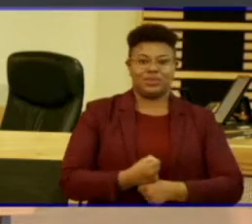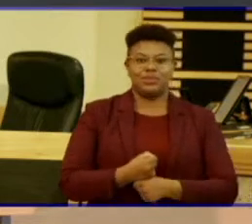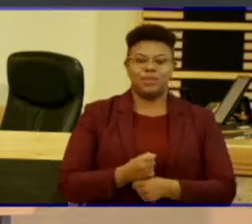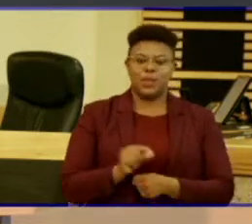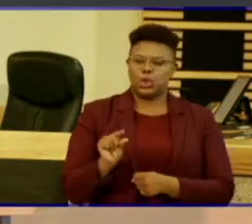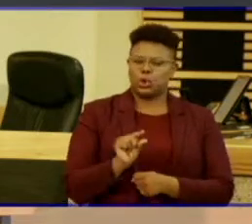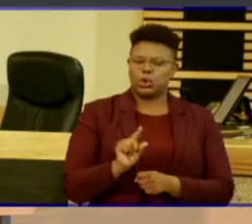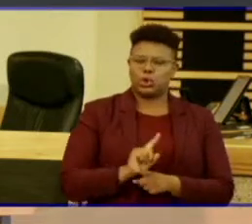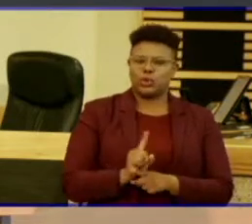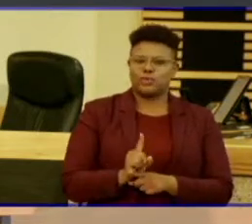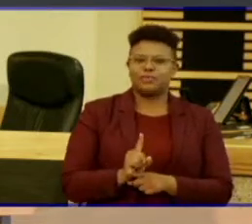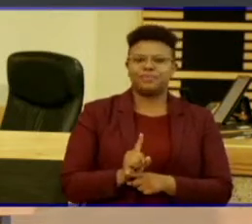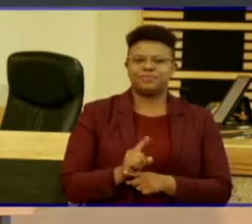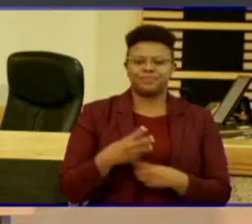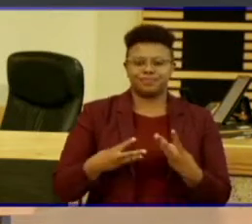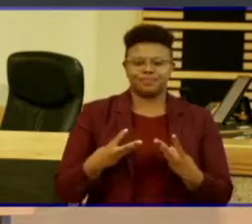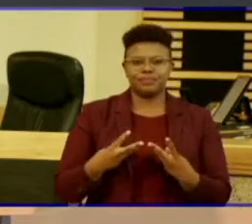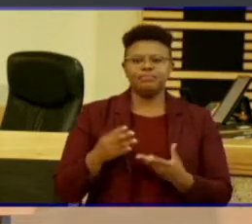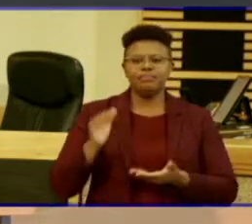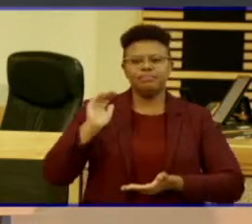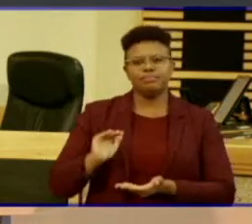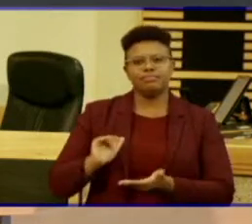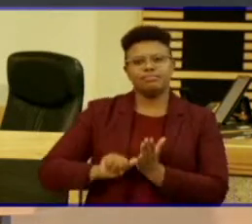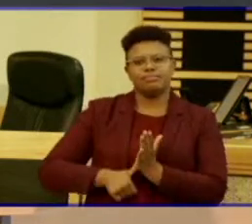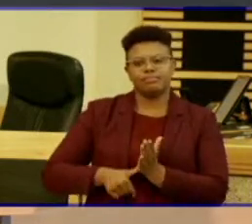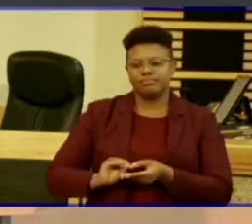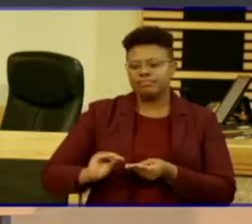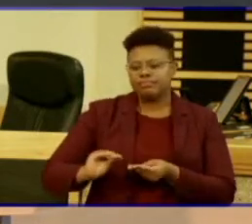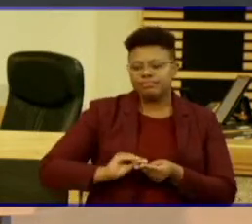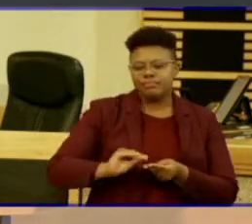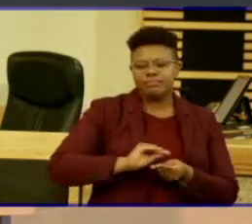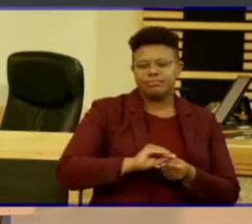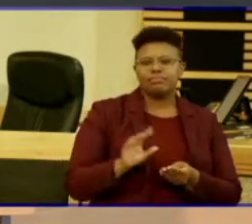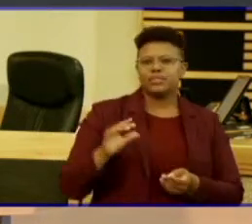temporary employee relief scheme benefited